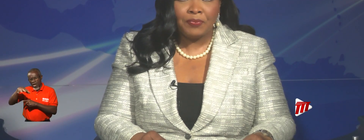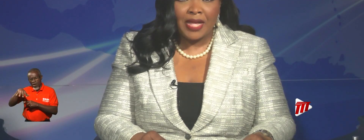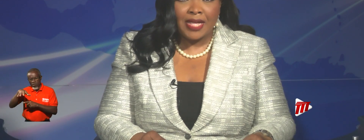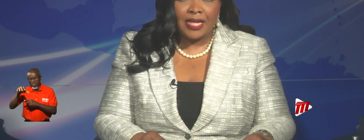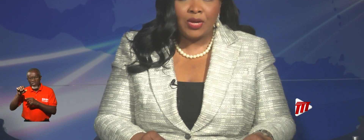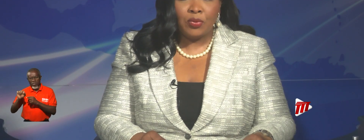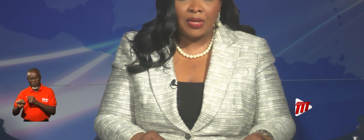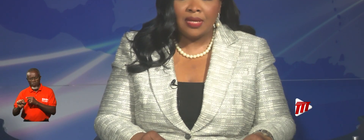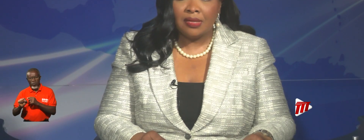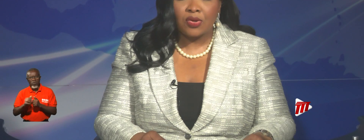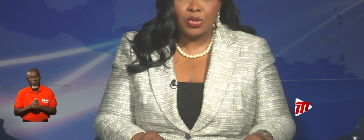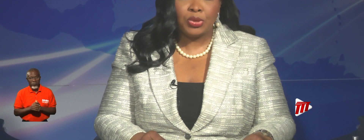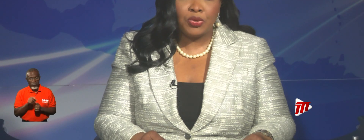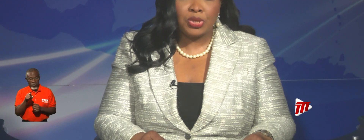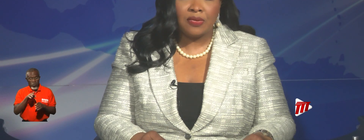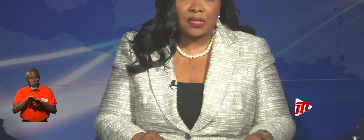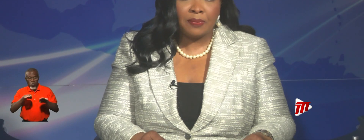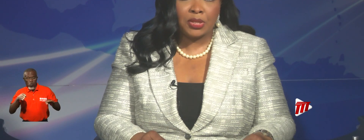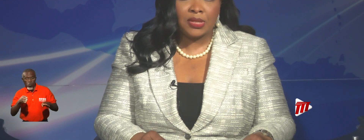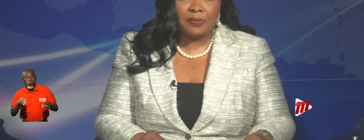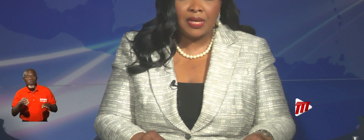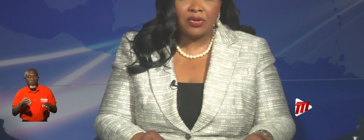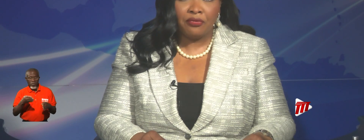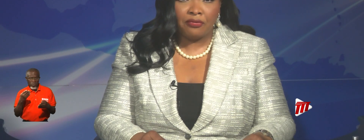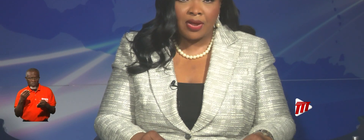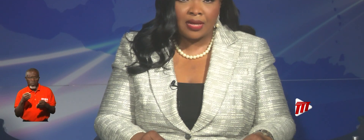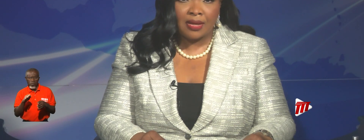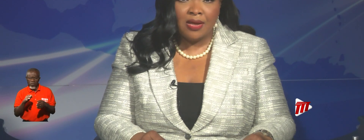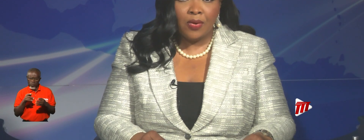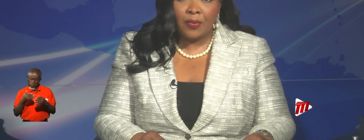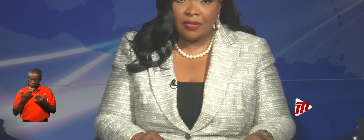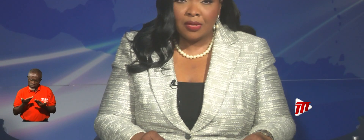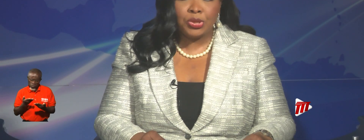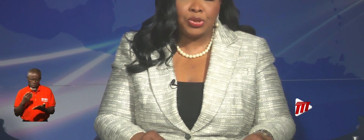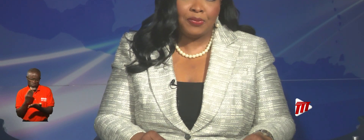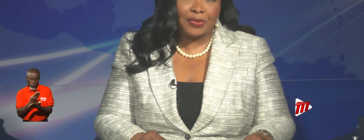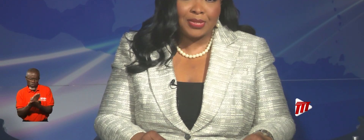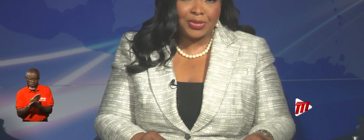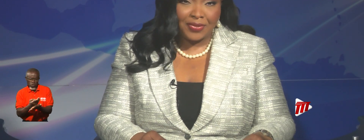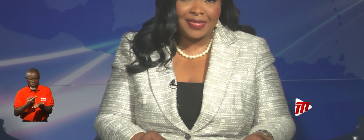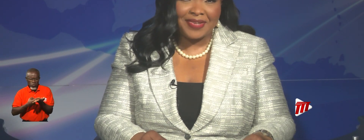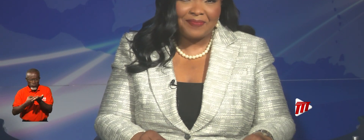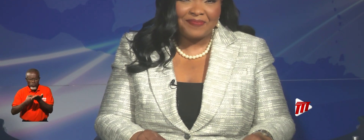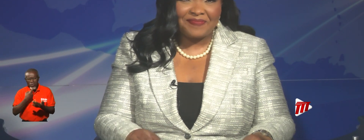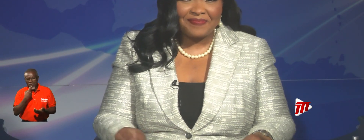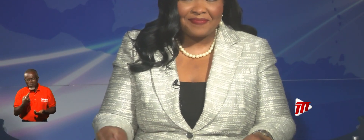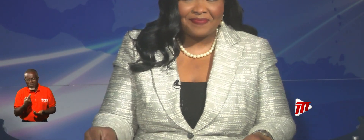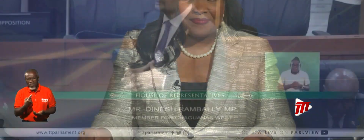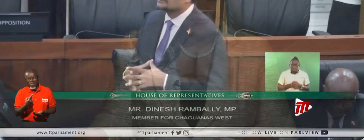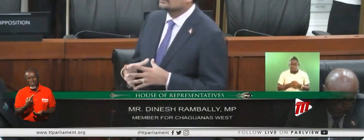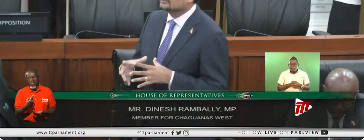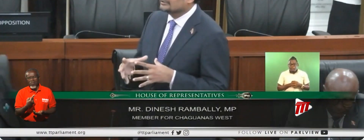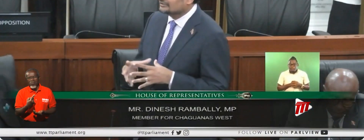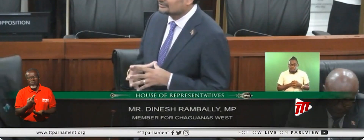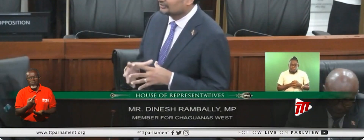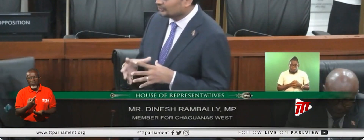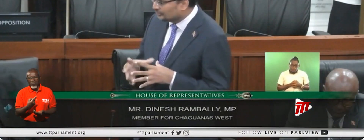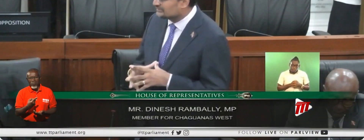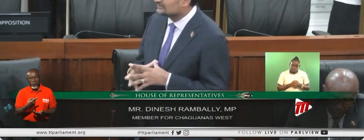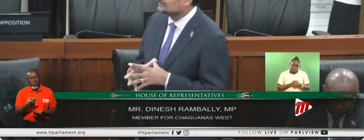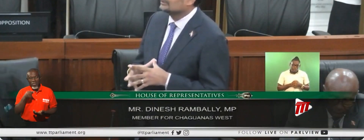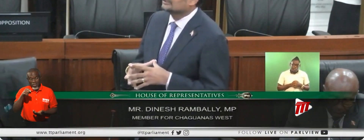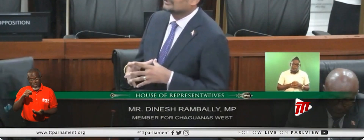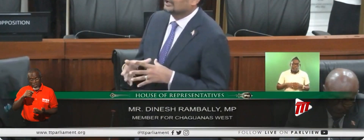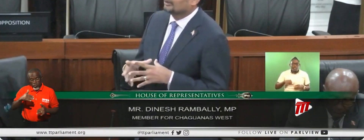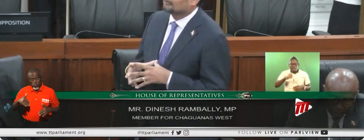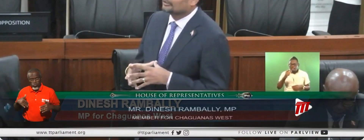and Tobago. He opened his contribution to the budget debate on Friday with this tribute to the team. These